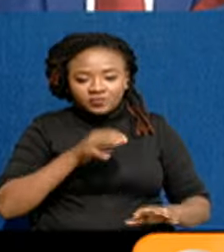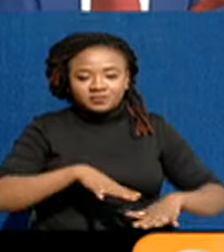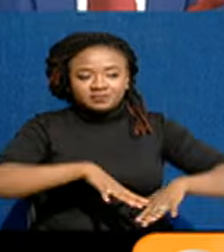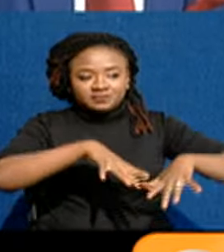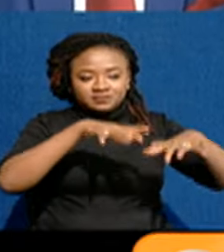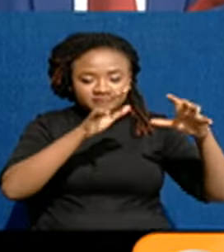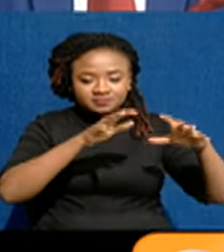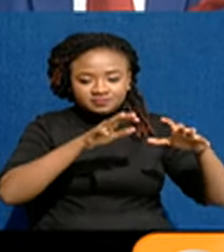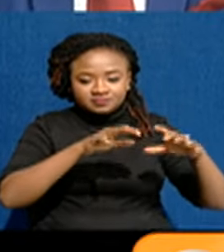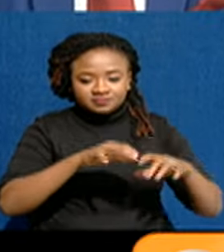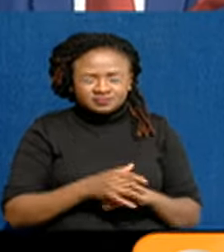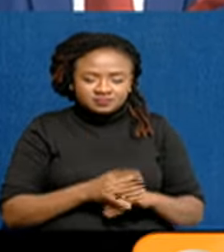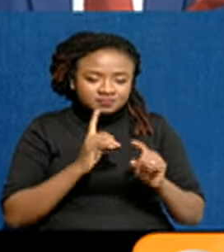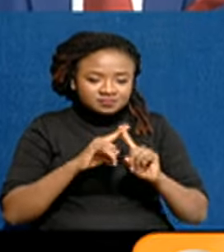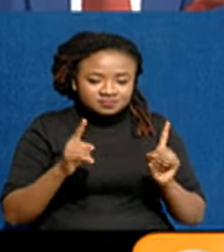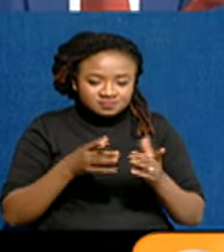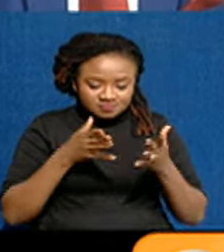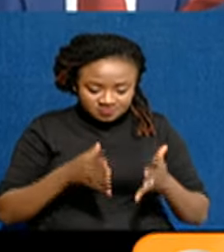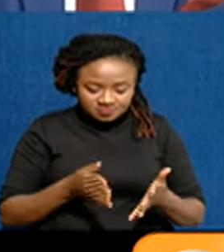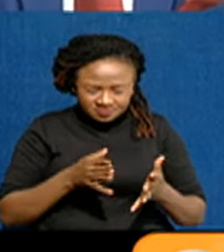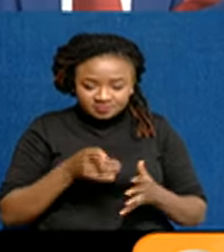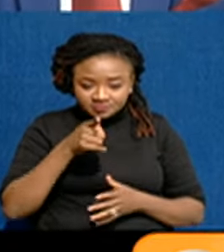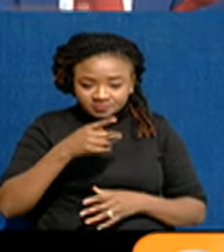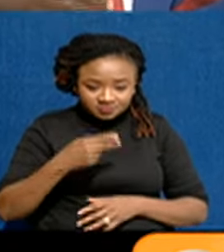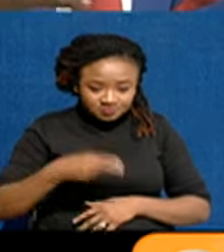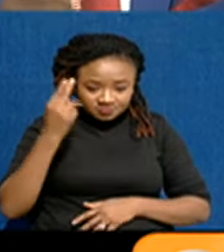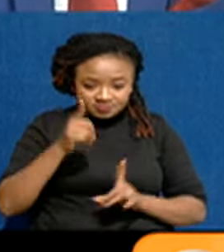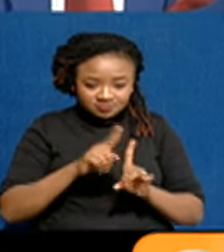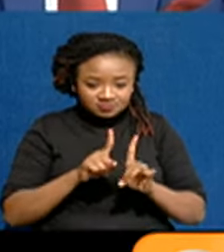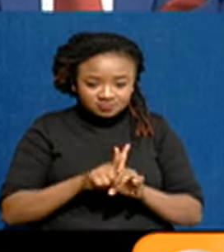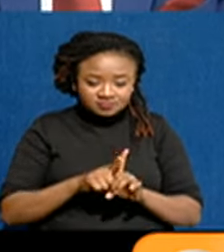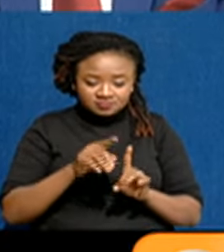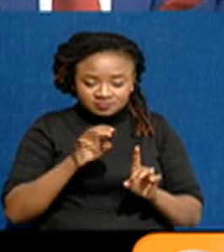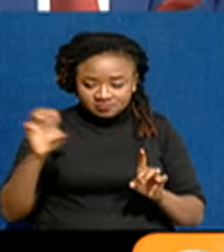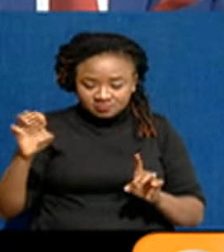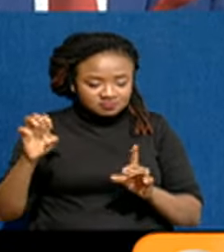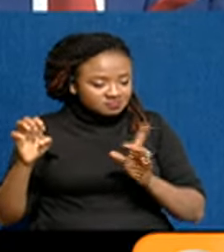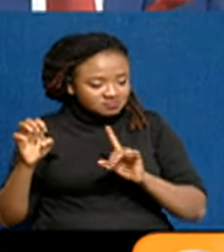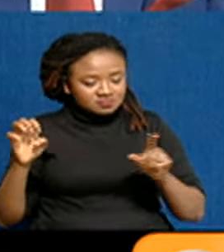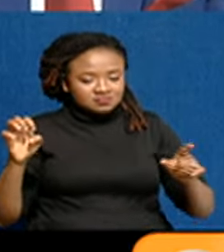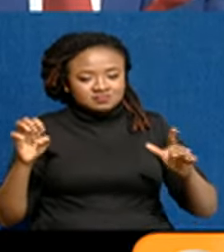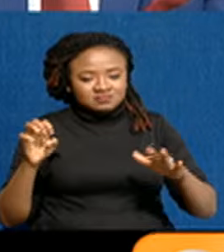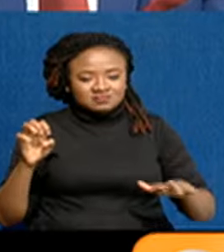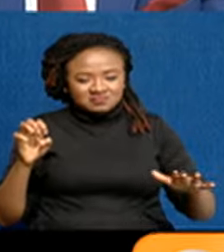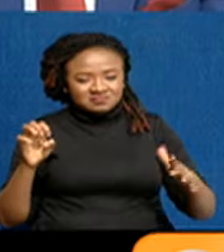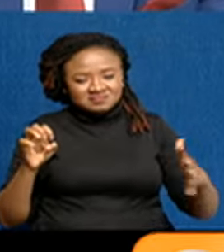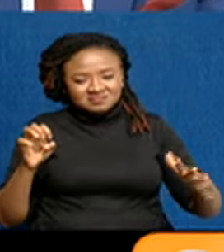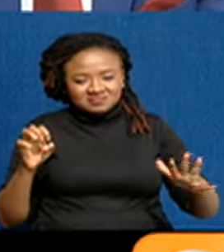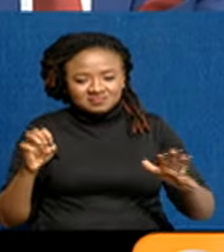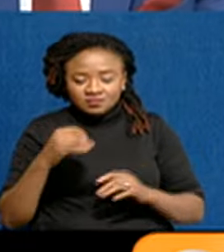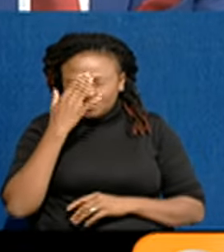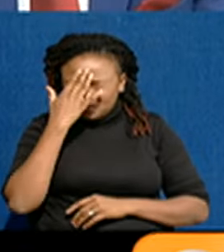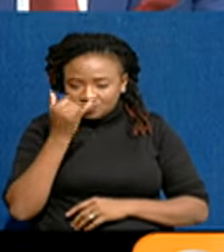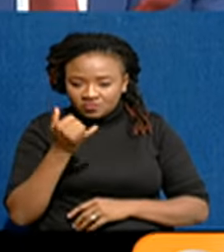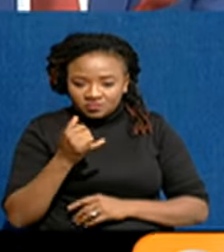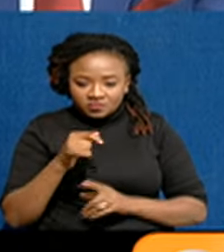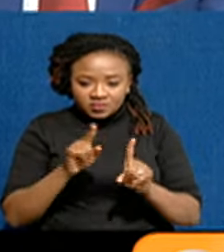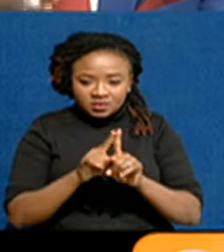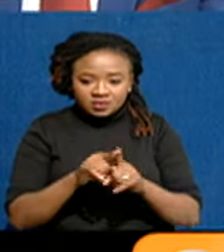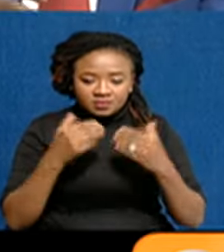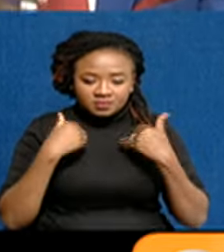area, apparently this time is not as bad as with the eastern part. And this is due to the fact I had explained earlier on